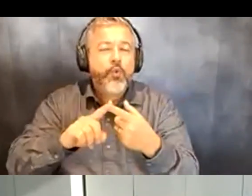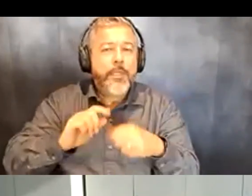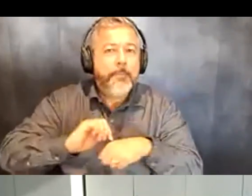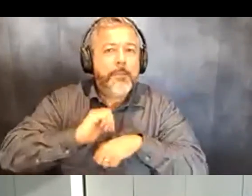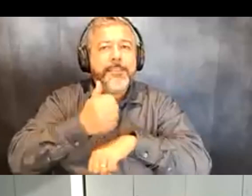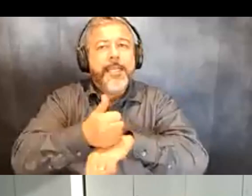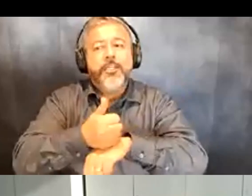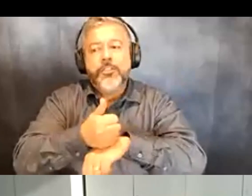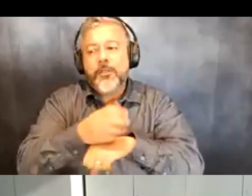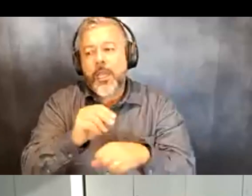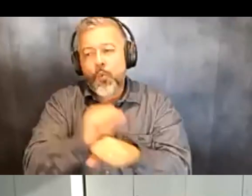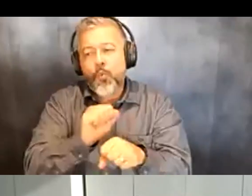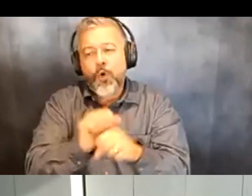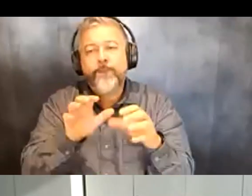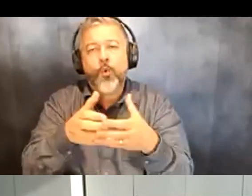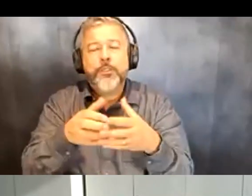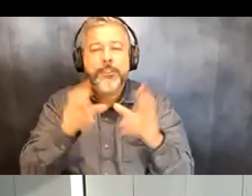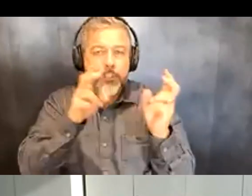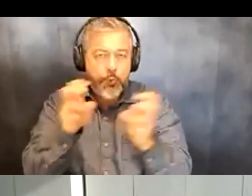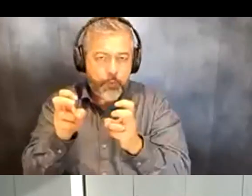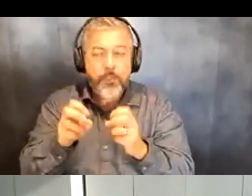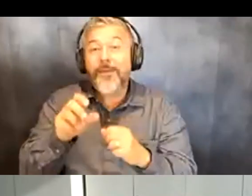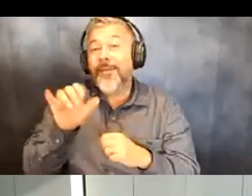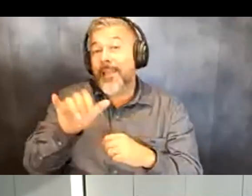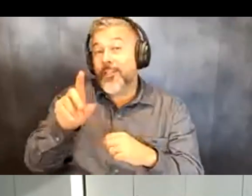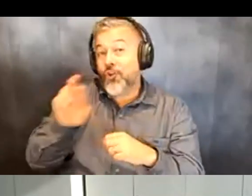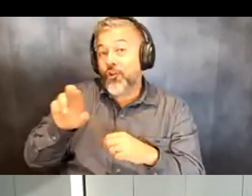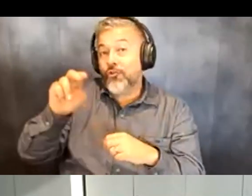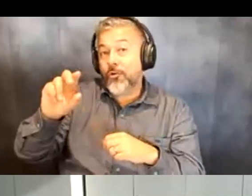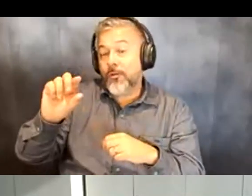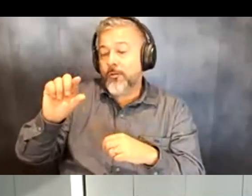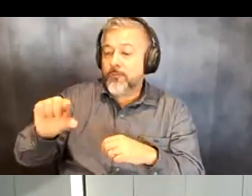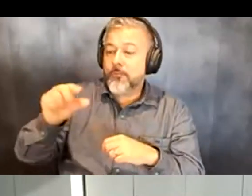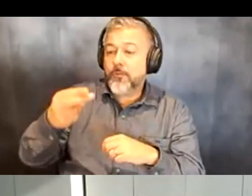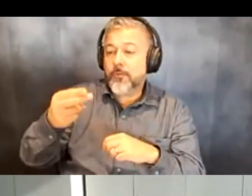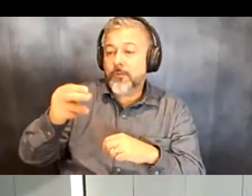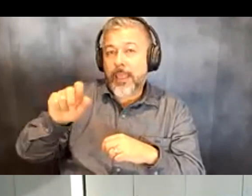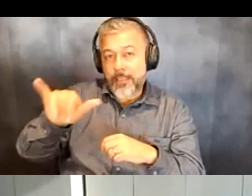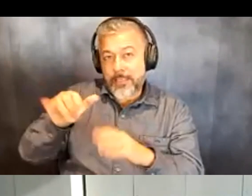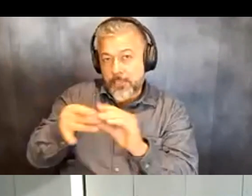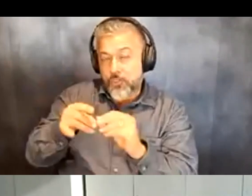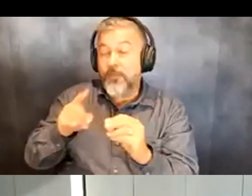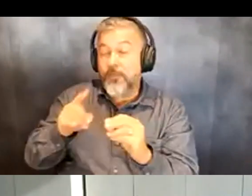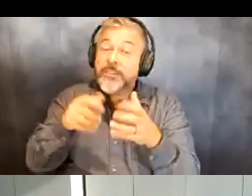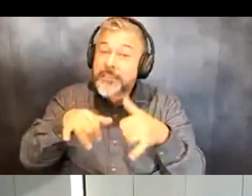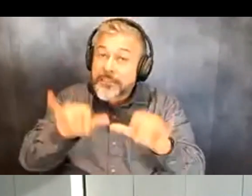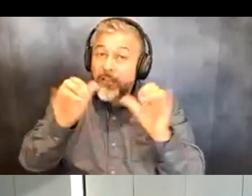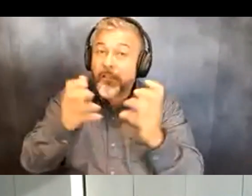implementation and workforce issues. As Dr. Galley mentioned a few minutes ago, there is a lot of work that